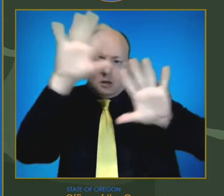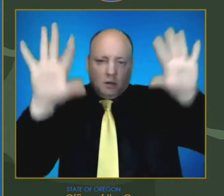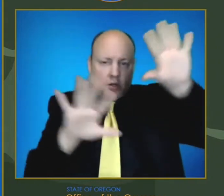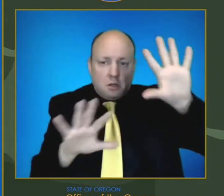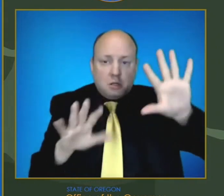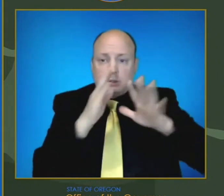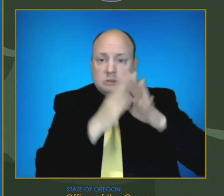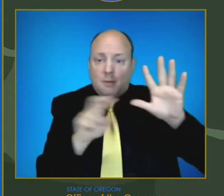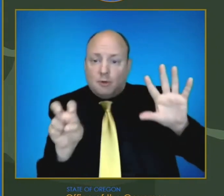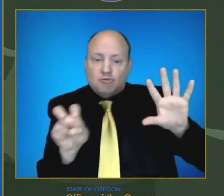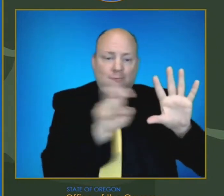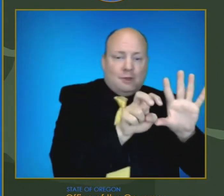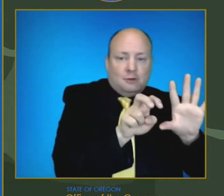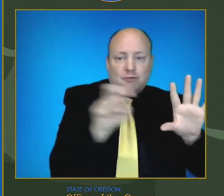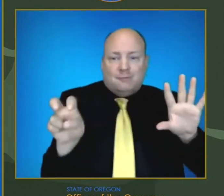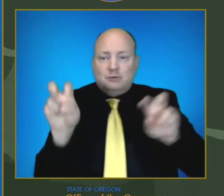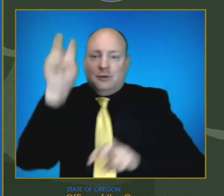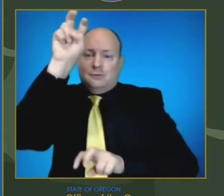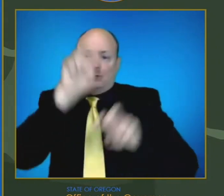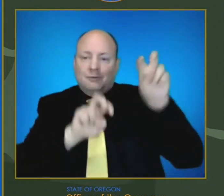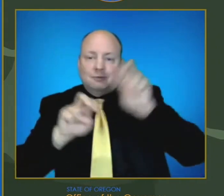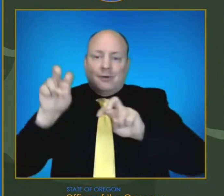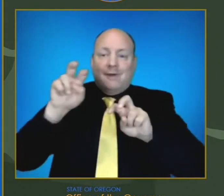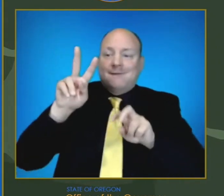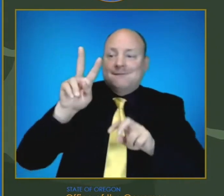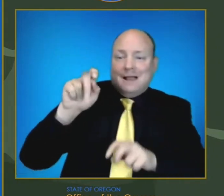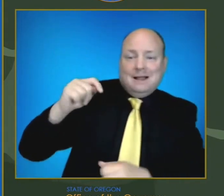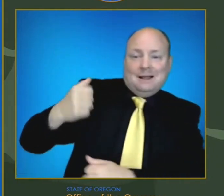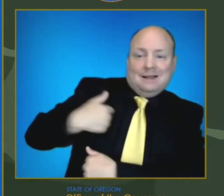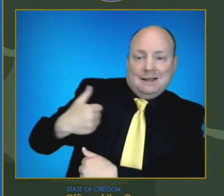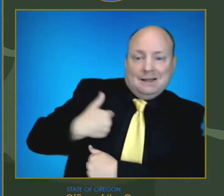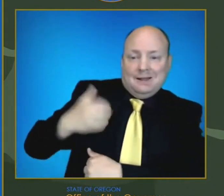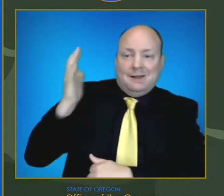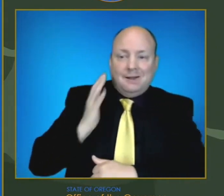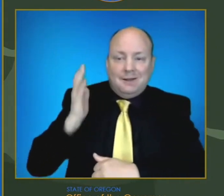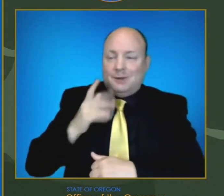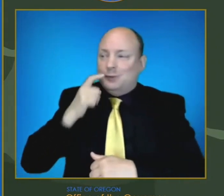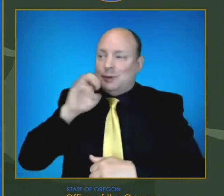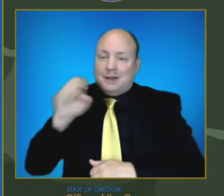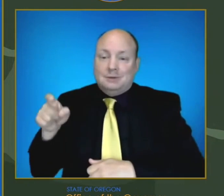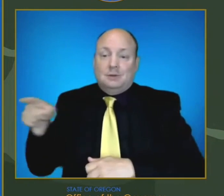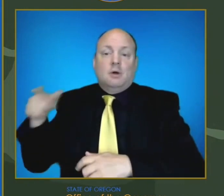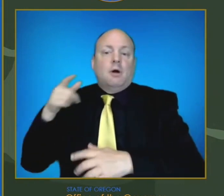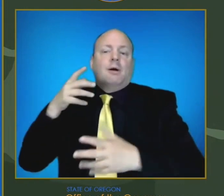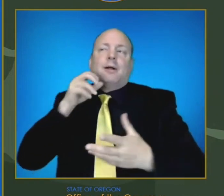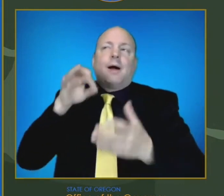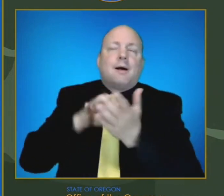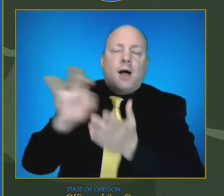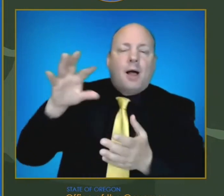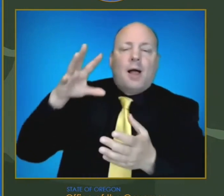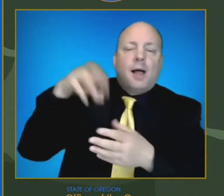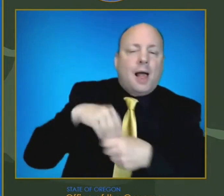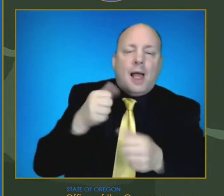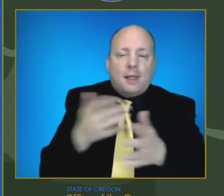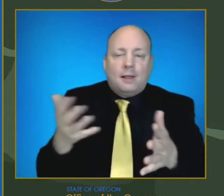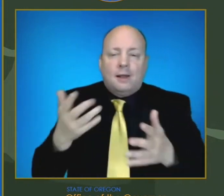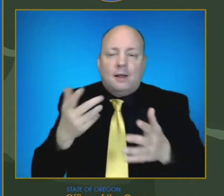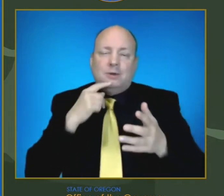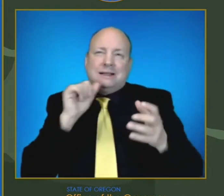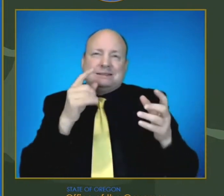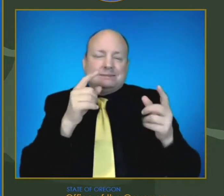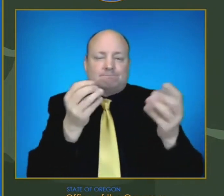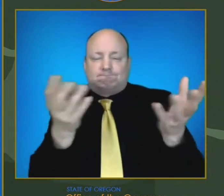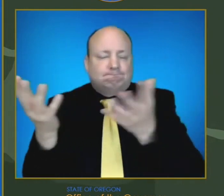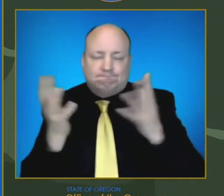For county vaccination rates, we'll rely on Oregon's Alert Immunization Information System. In the past,